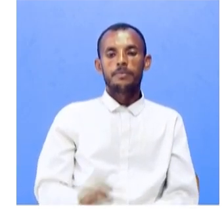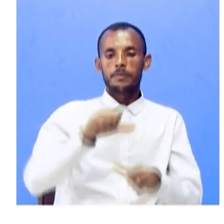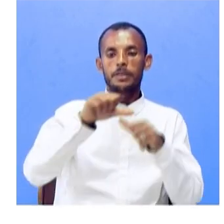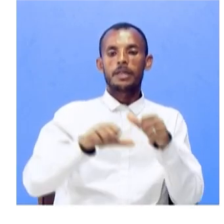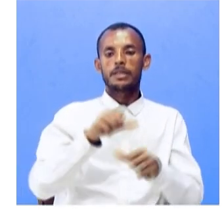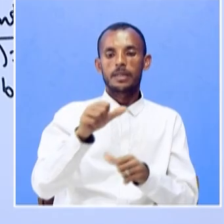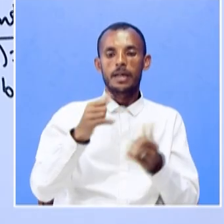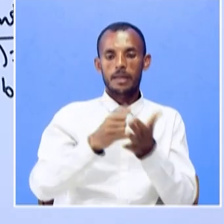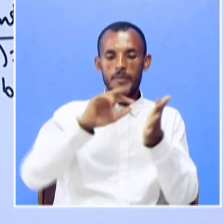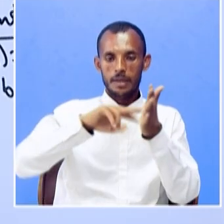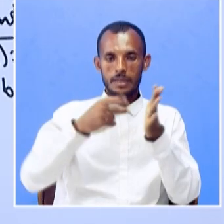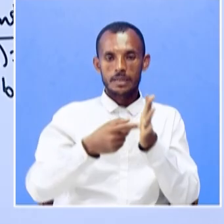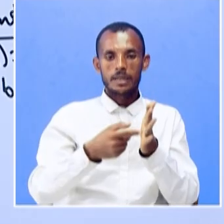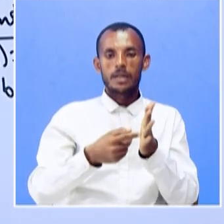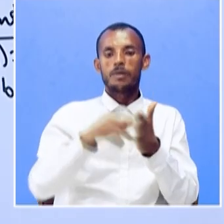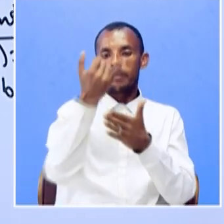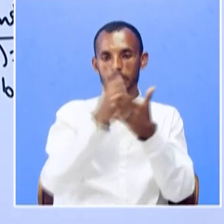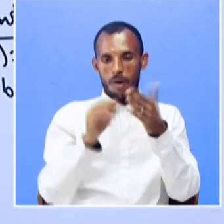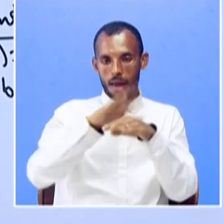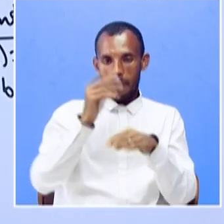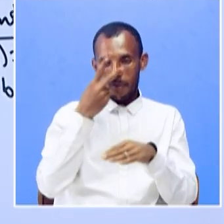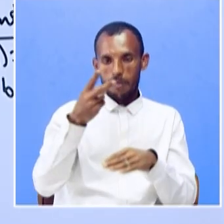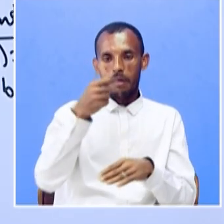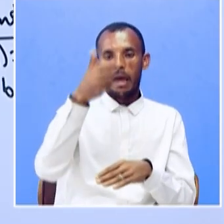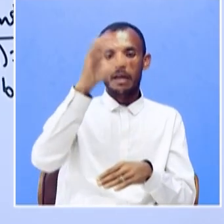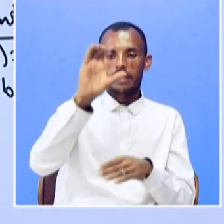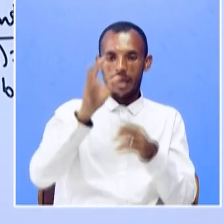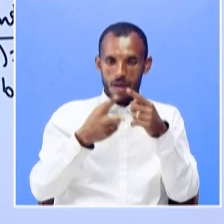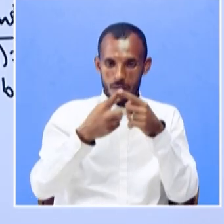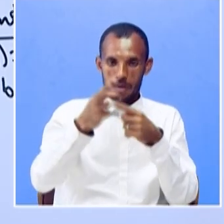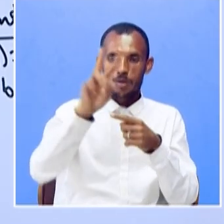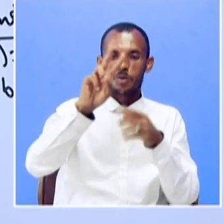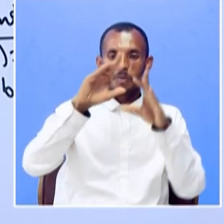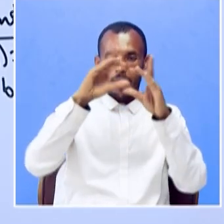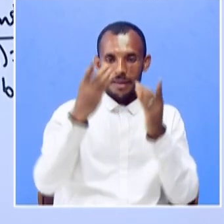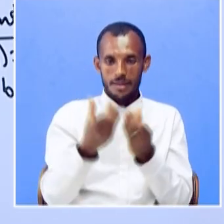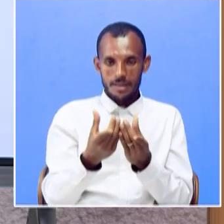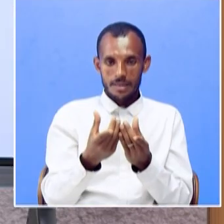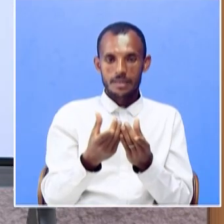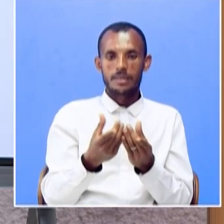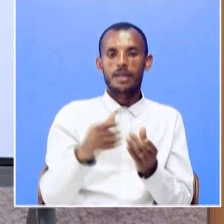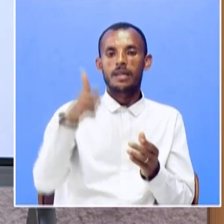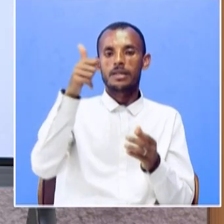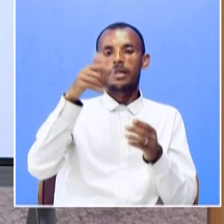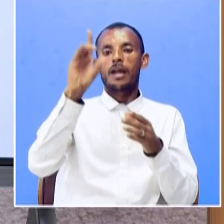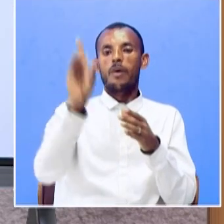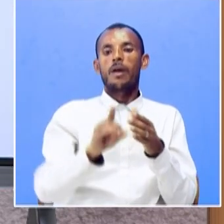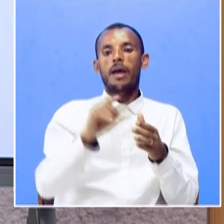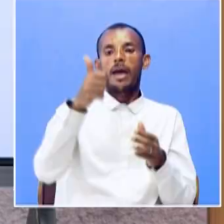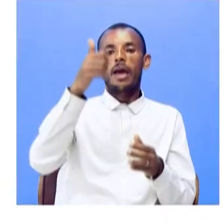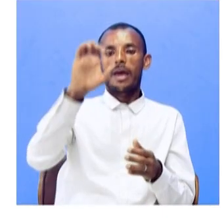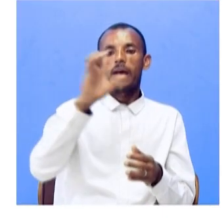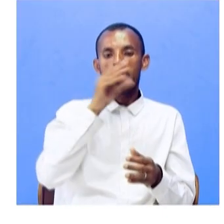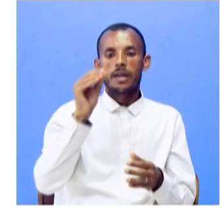What does this mean? From the picture, AC is bisected into two parts by the other diagonal. So it's like AE and EC are